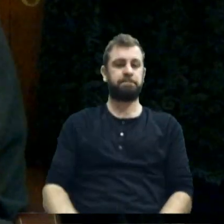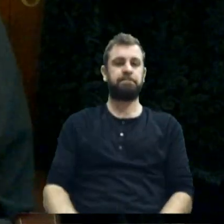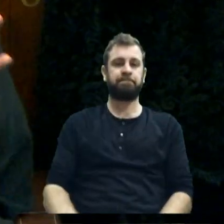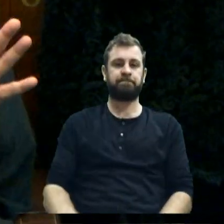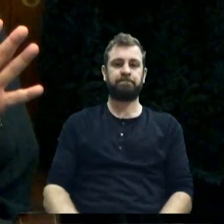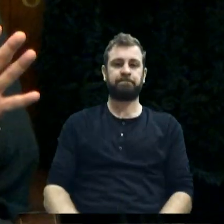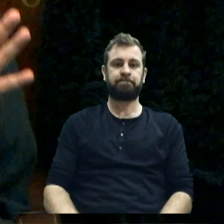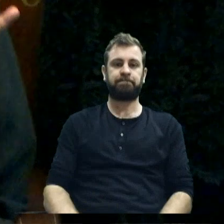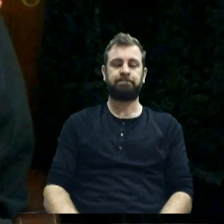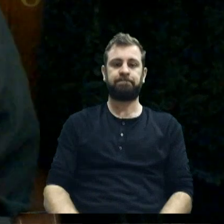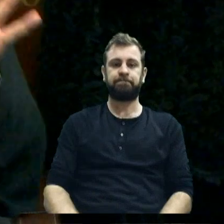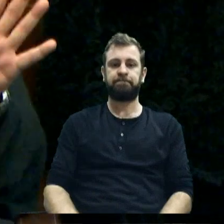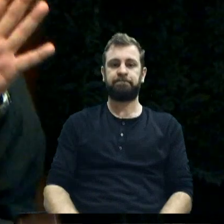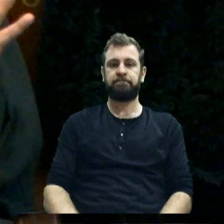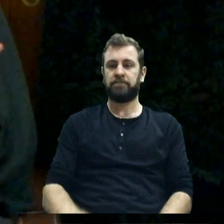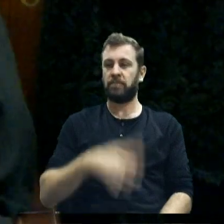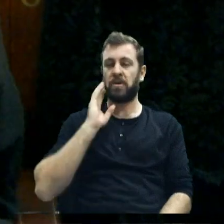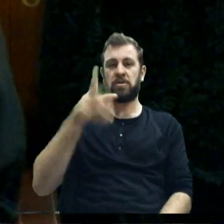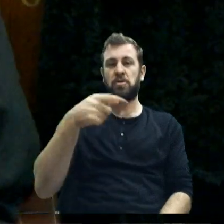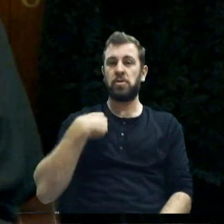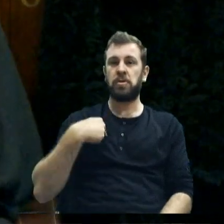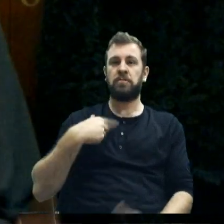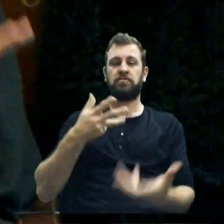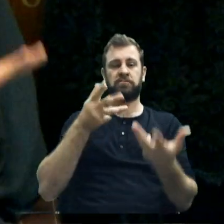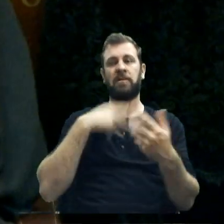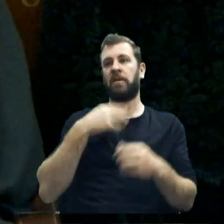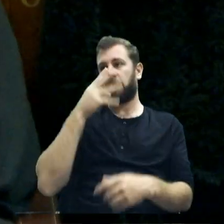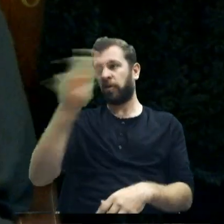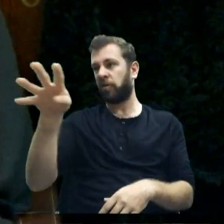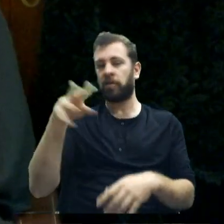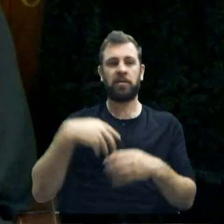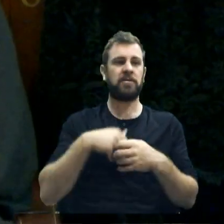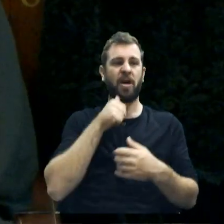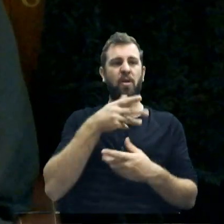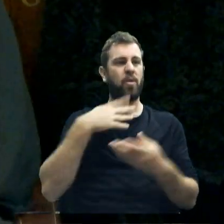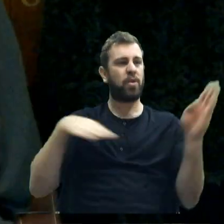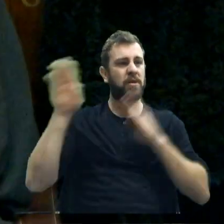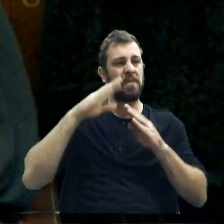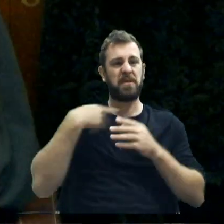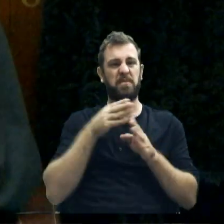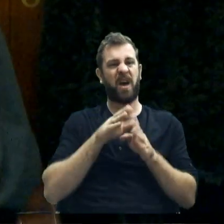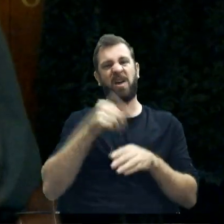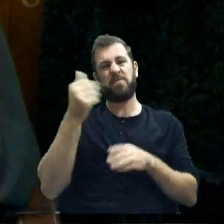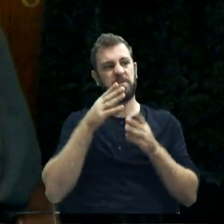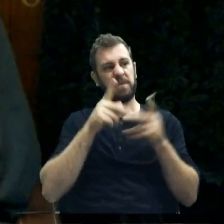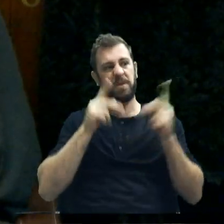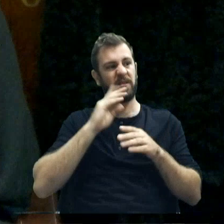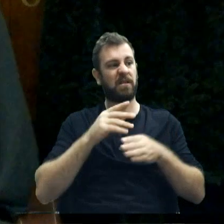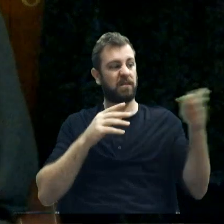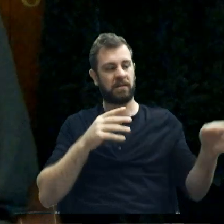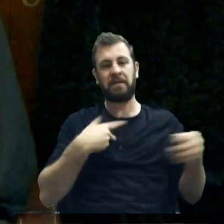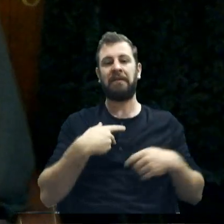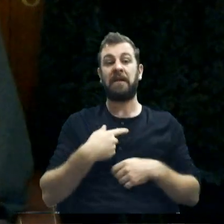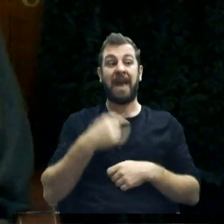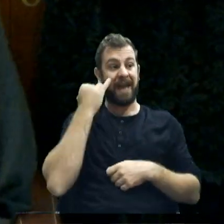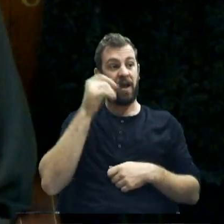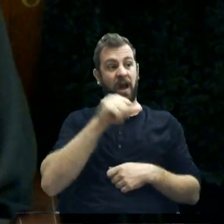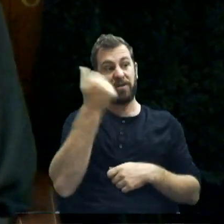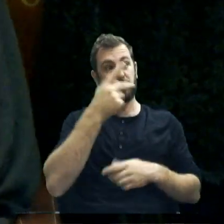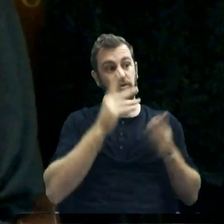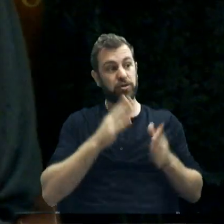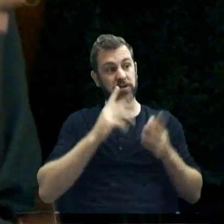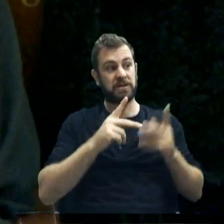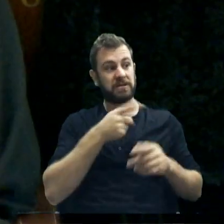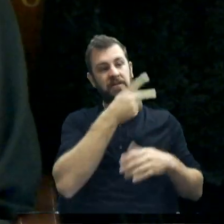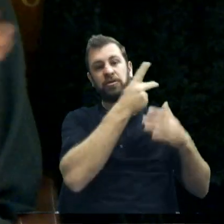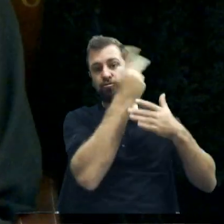To mind your own business, to live your life, to each his own, don't worry about the guy beside you. If somebody is drowning, thank God that you know how to swim